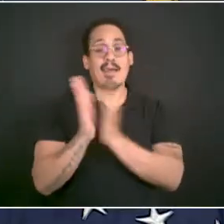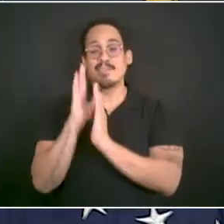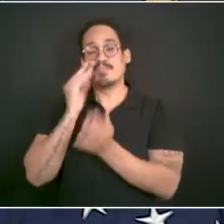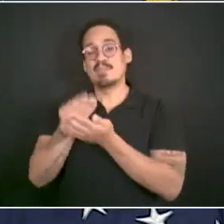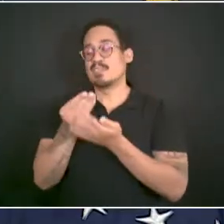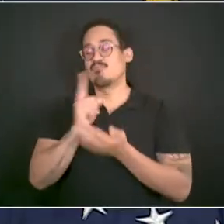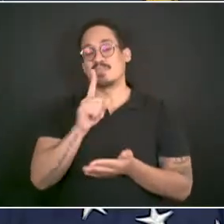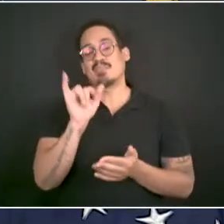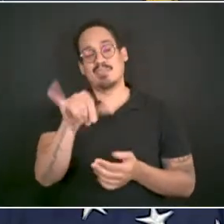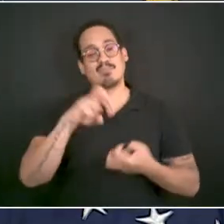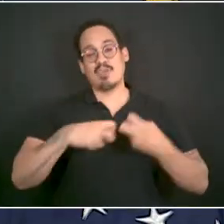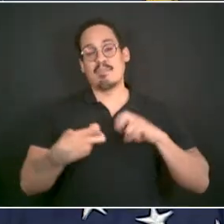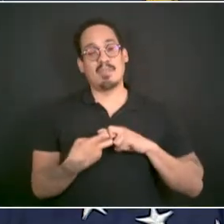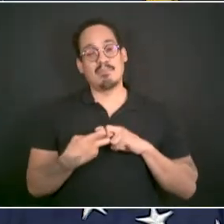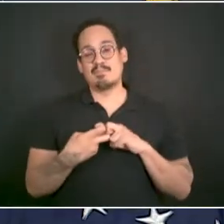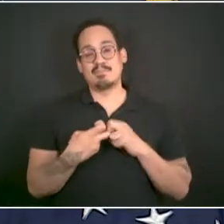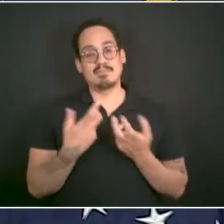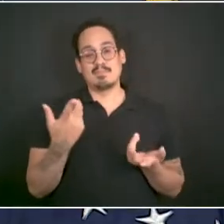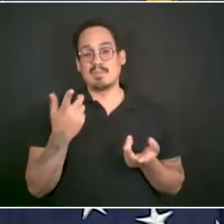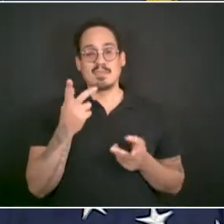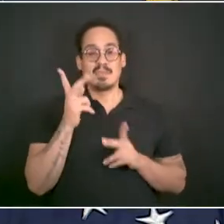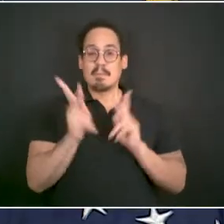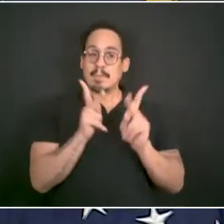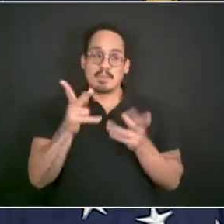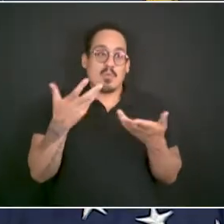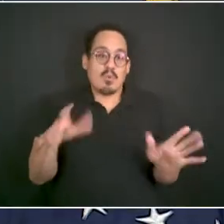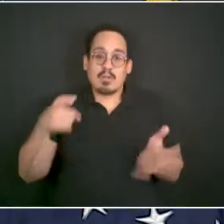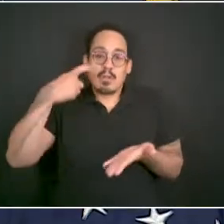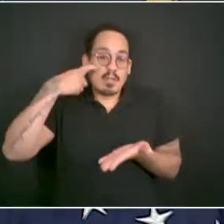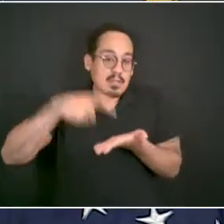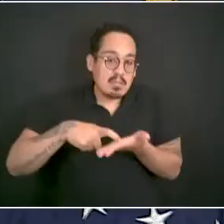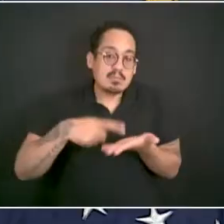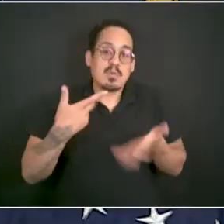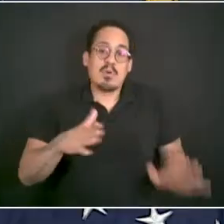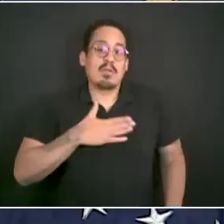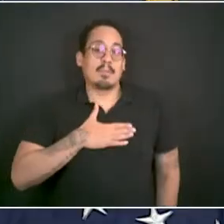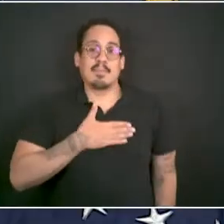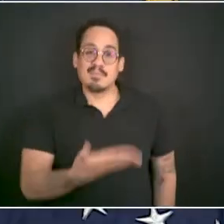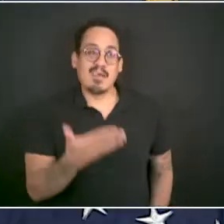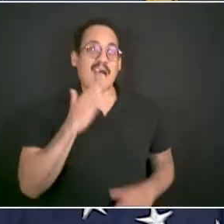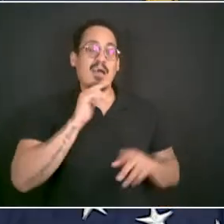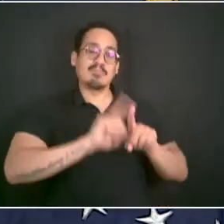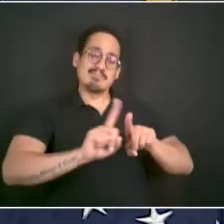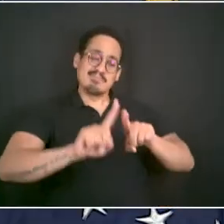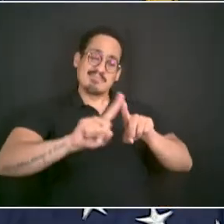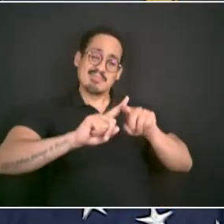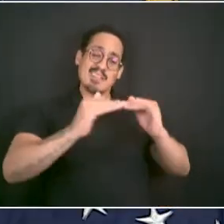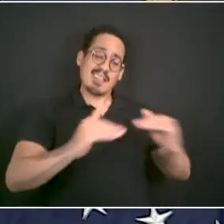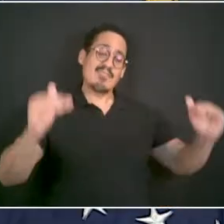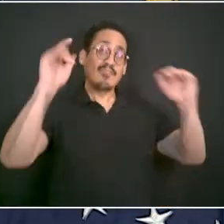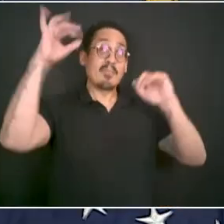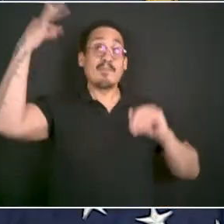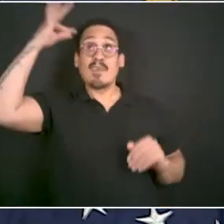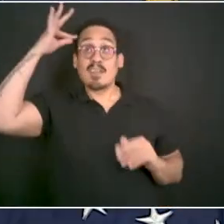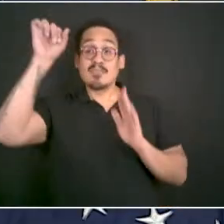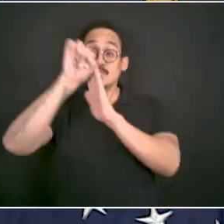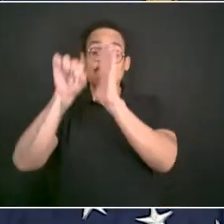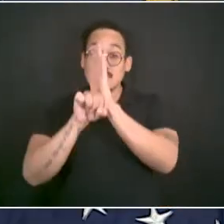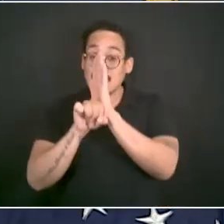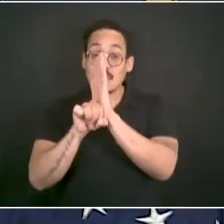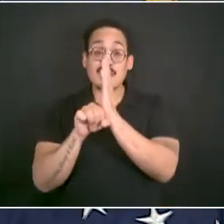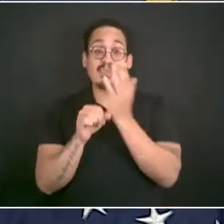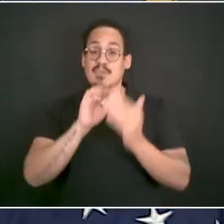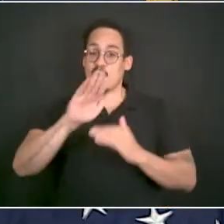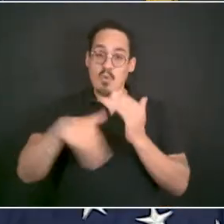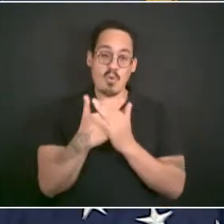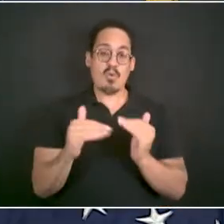a problem. And people don't want to acknowledge it. They don't want to admit it on all levels, on the federal level, on the state level, all levels,